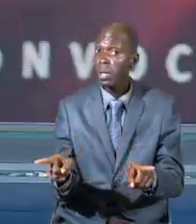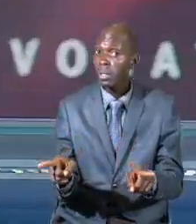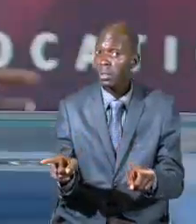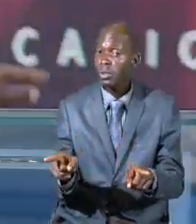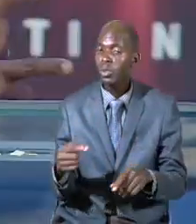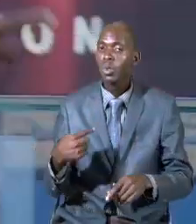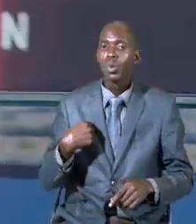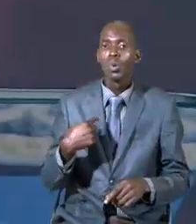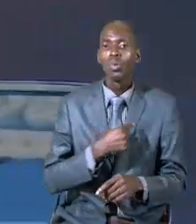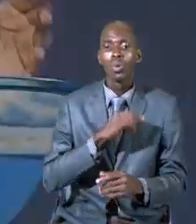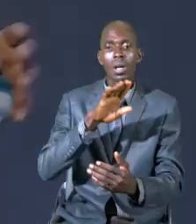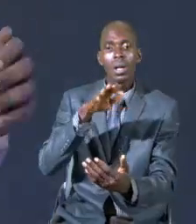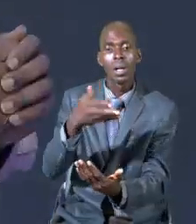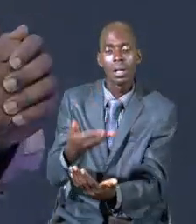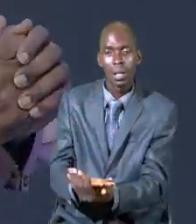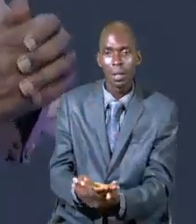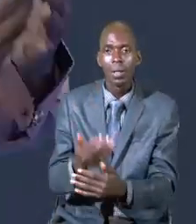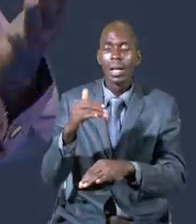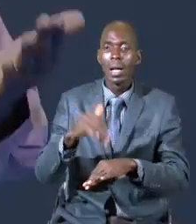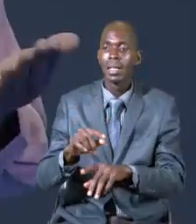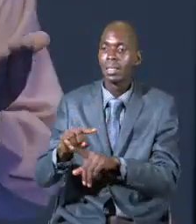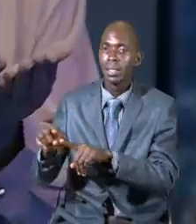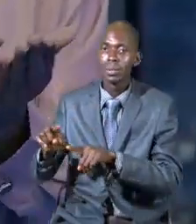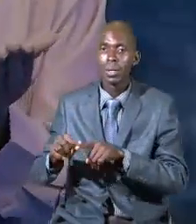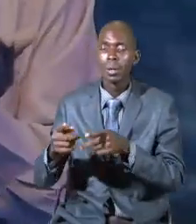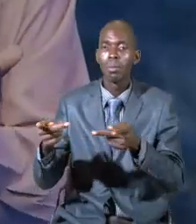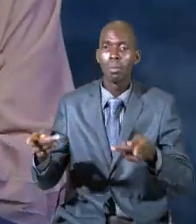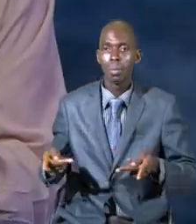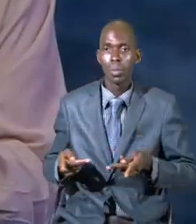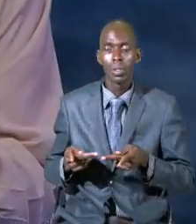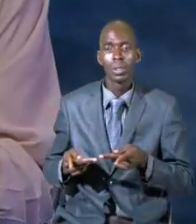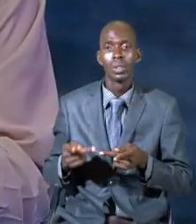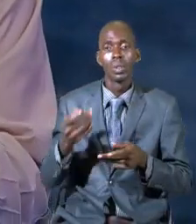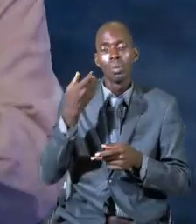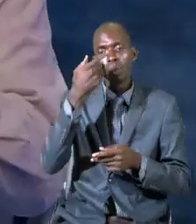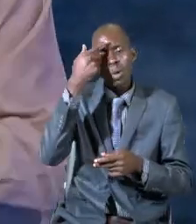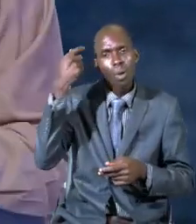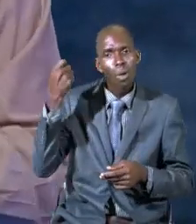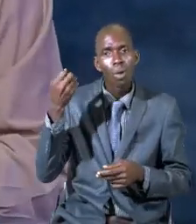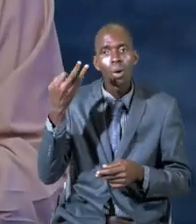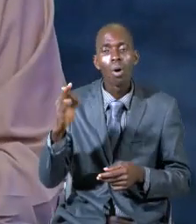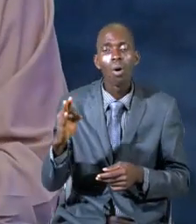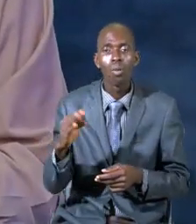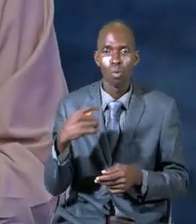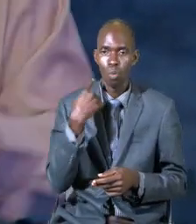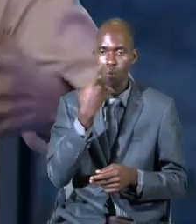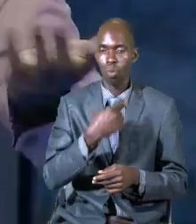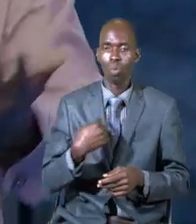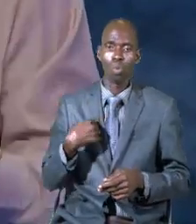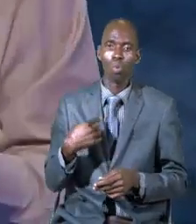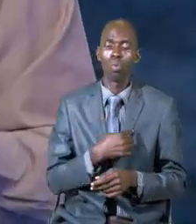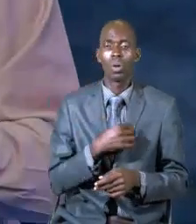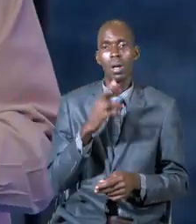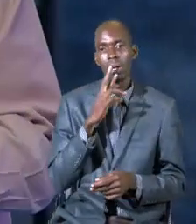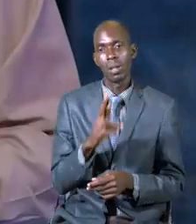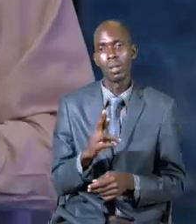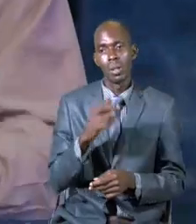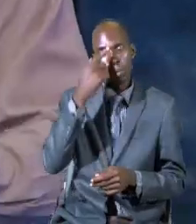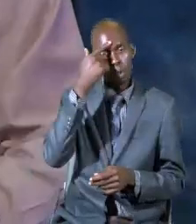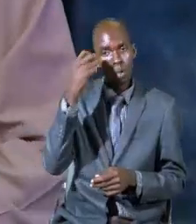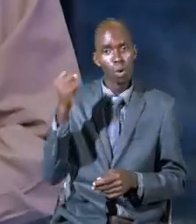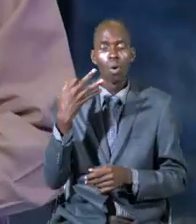at different destinations because of who we are, because of